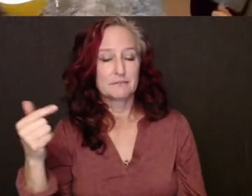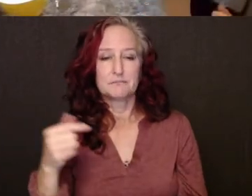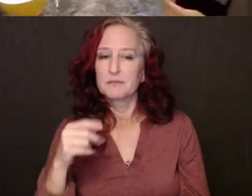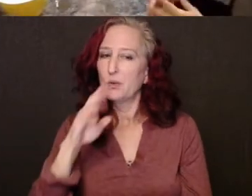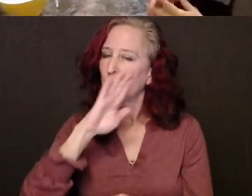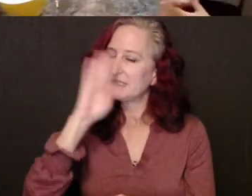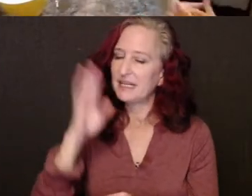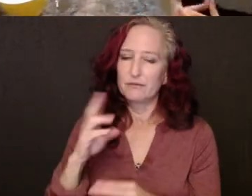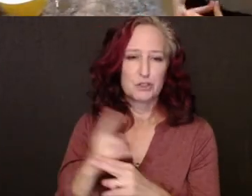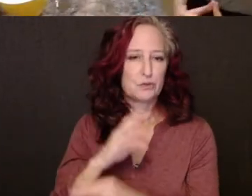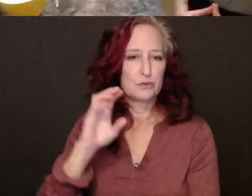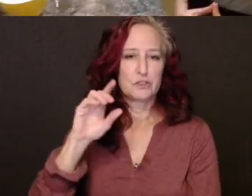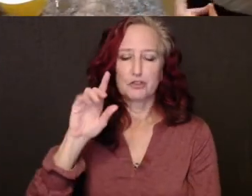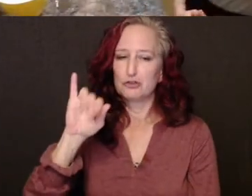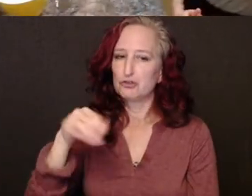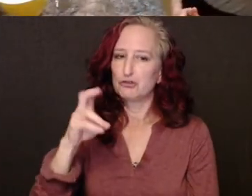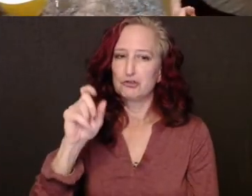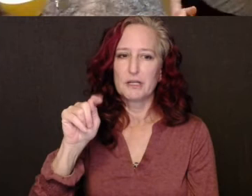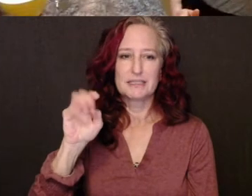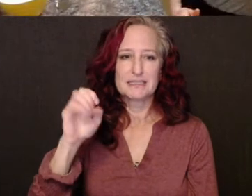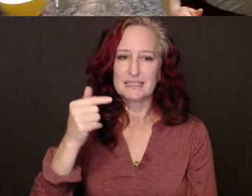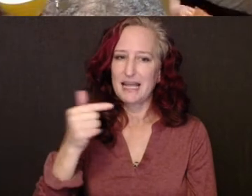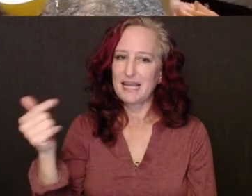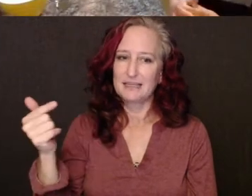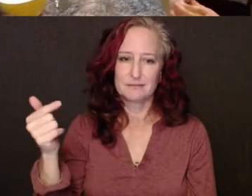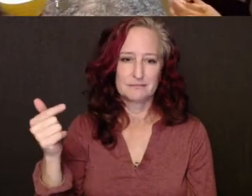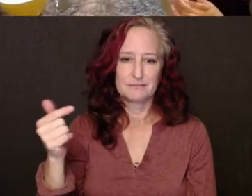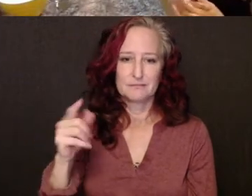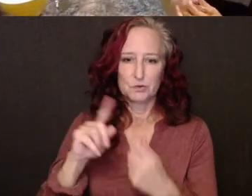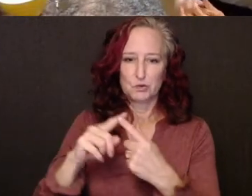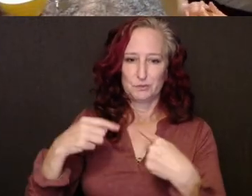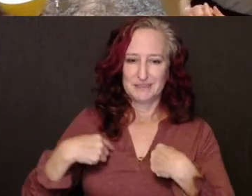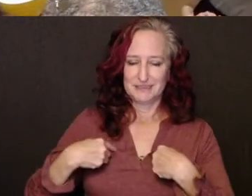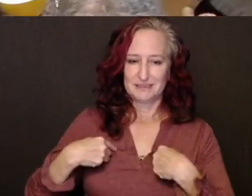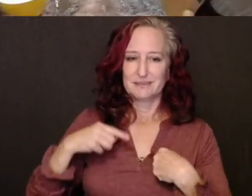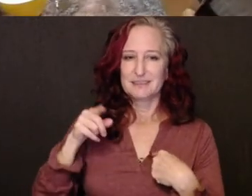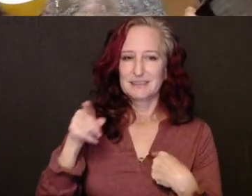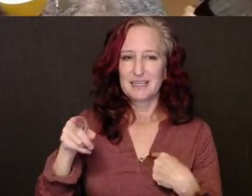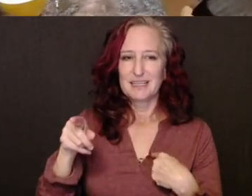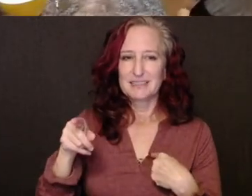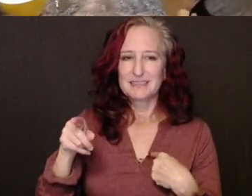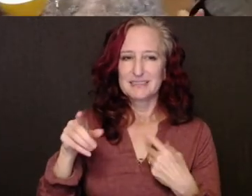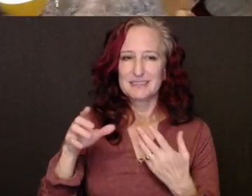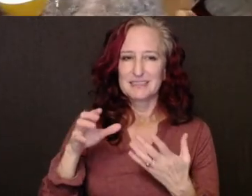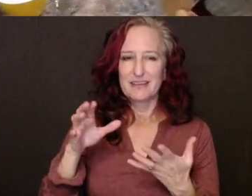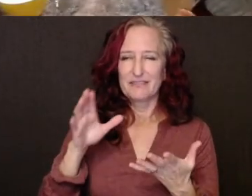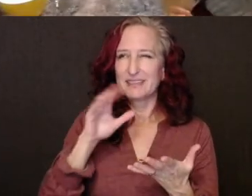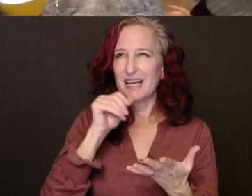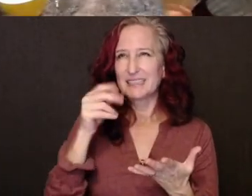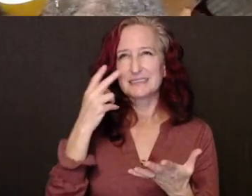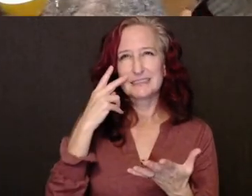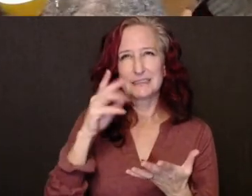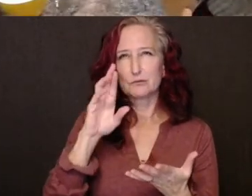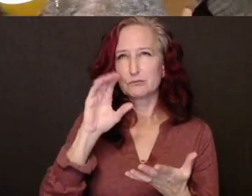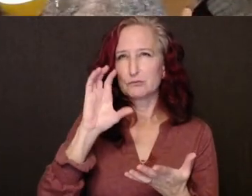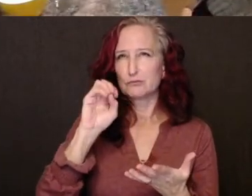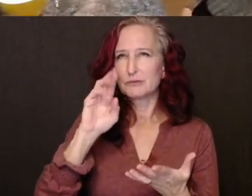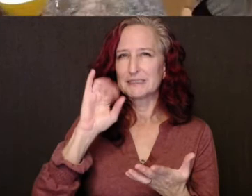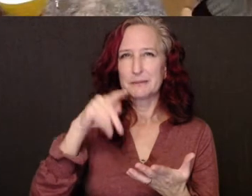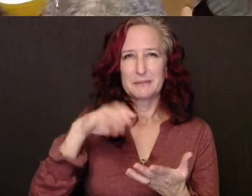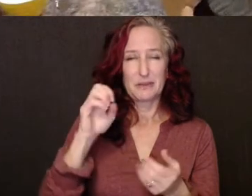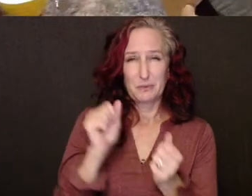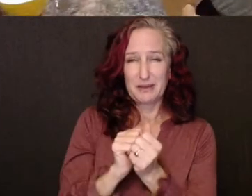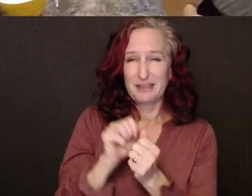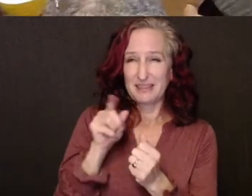you normally use that emulsifier, the one that you just mentioned, instead of, let's say, Bob Mills egg replacement or Just